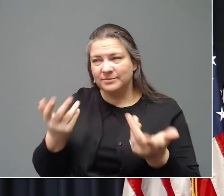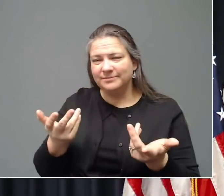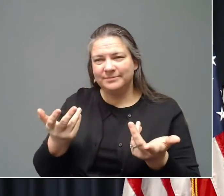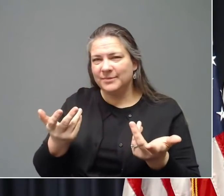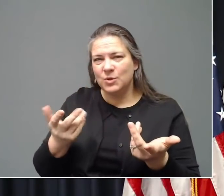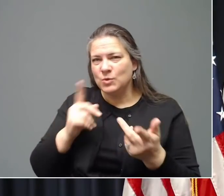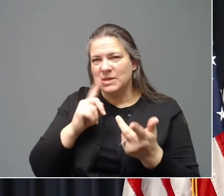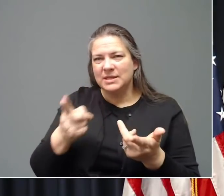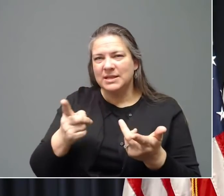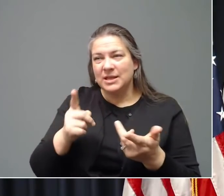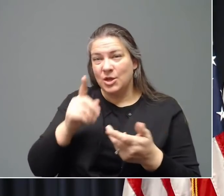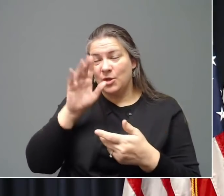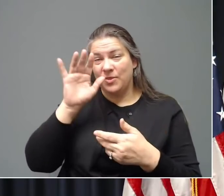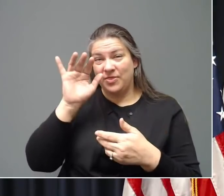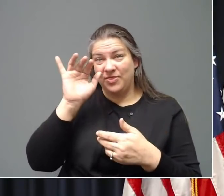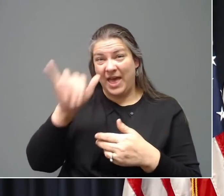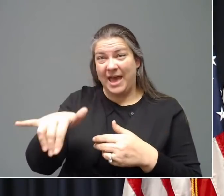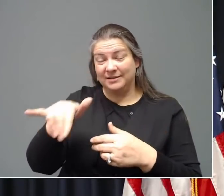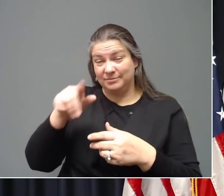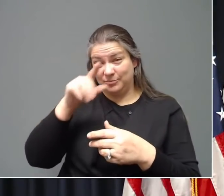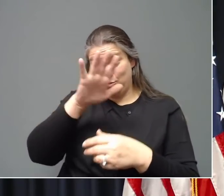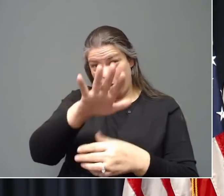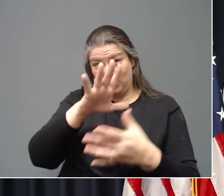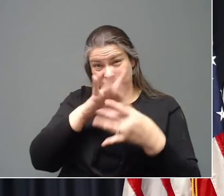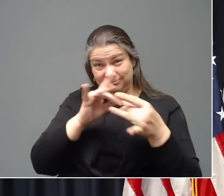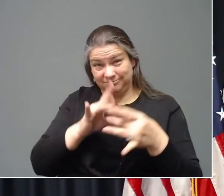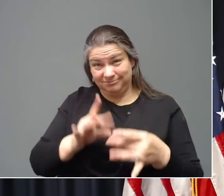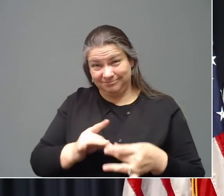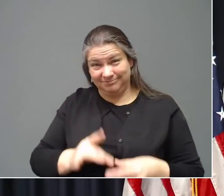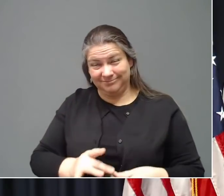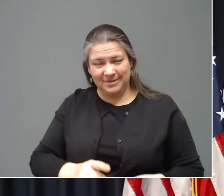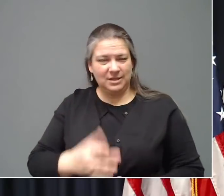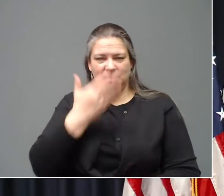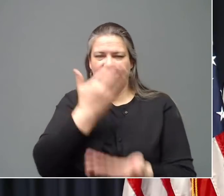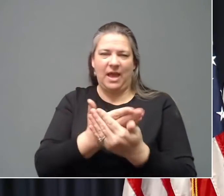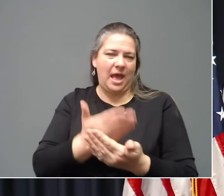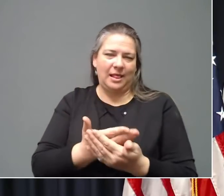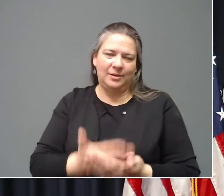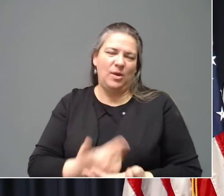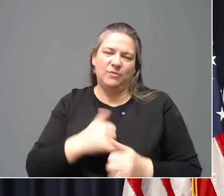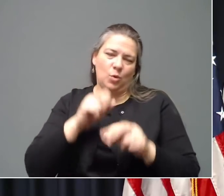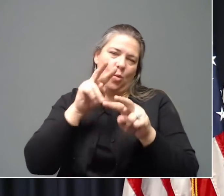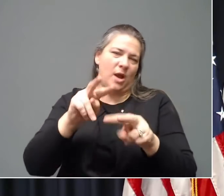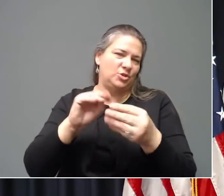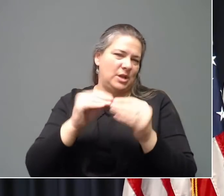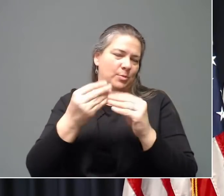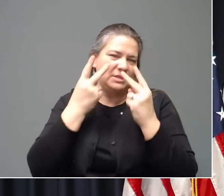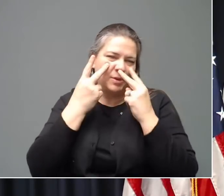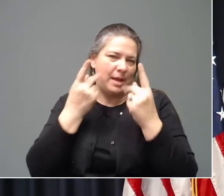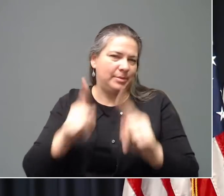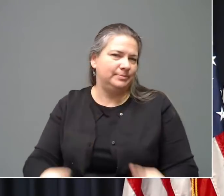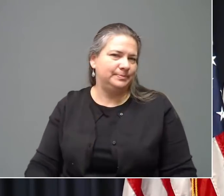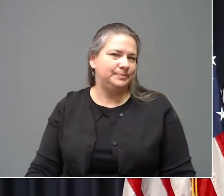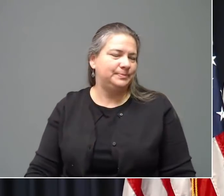validity, and we'll be watching as it bears out in the numbers. Melissa Patrick, Kentucky Health News.